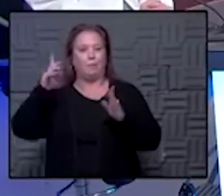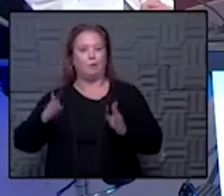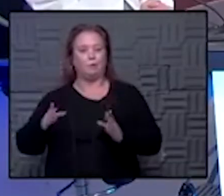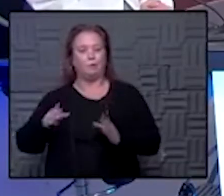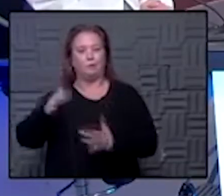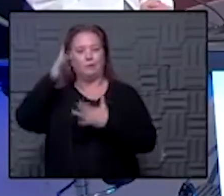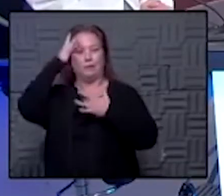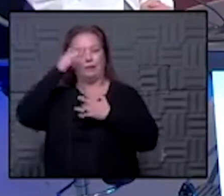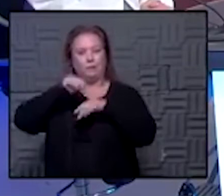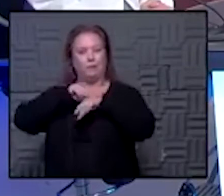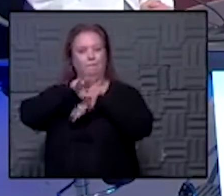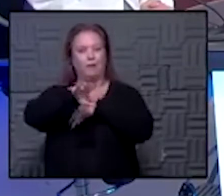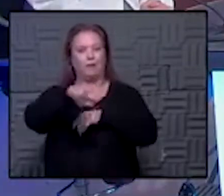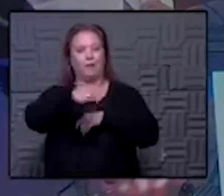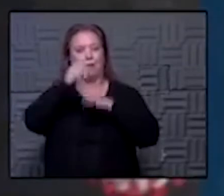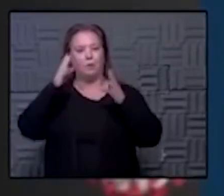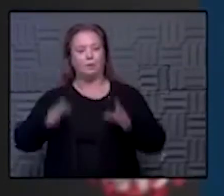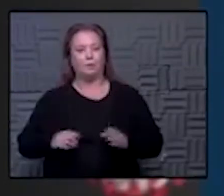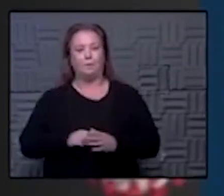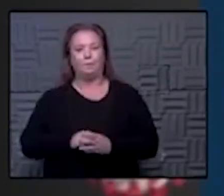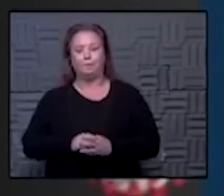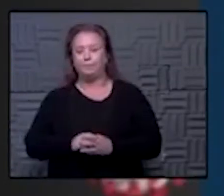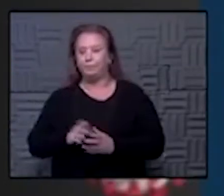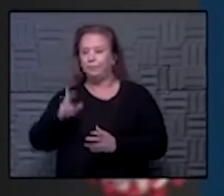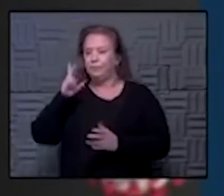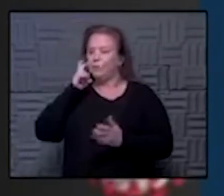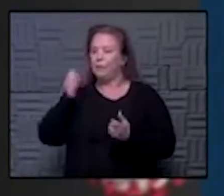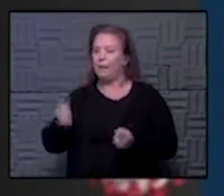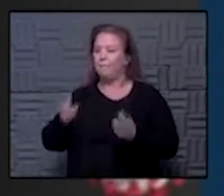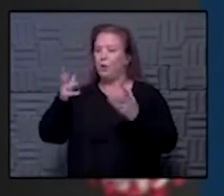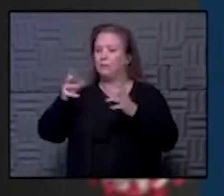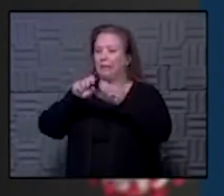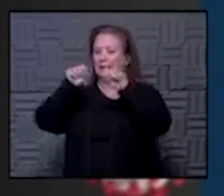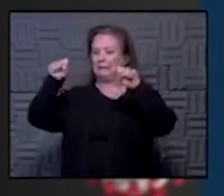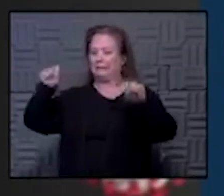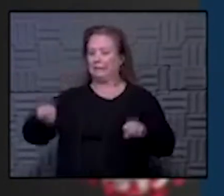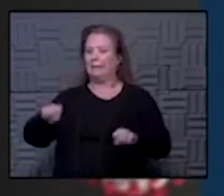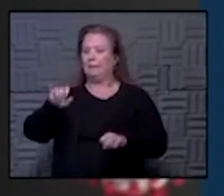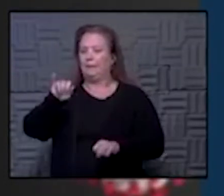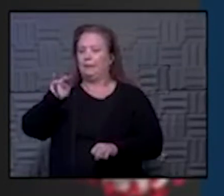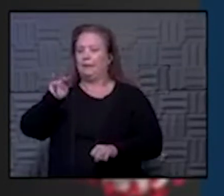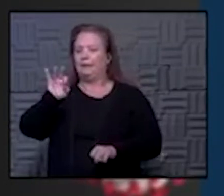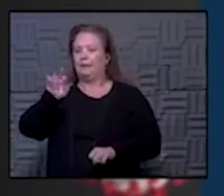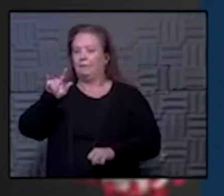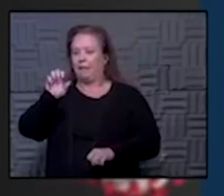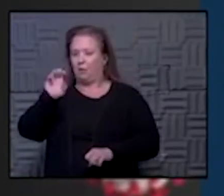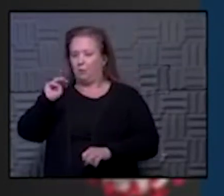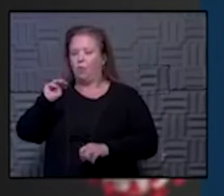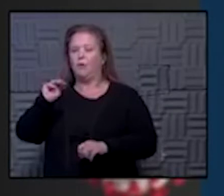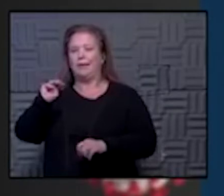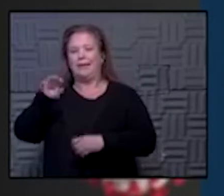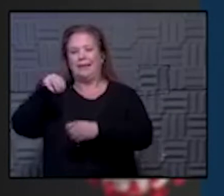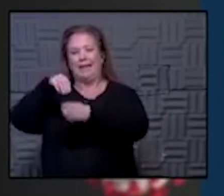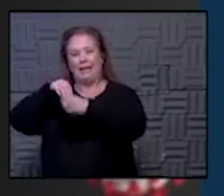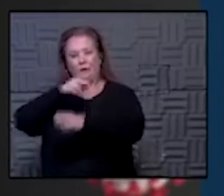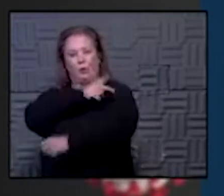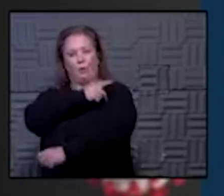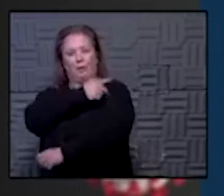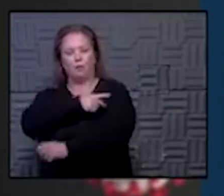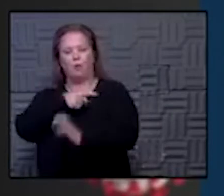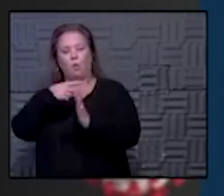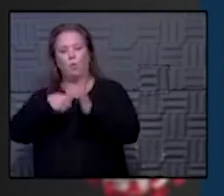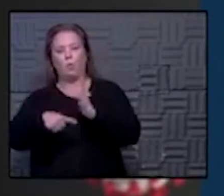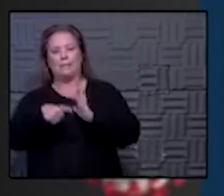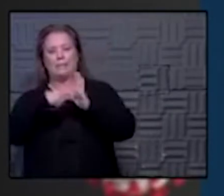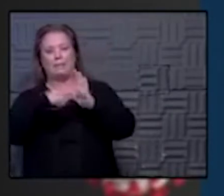right. Next question. Are you seeing multi-system inflammatory syndrome in your COVID-19 patients? If yes, what is the symptom